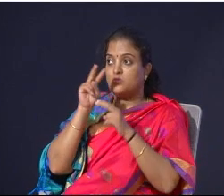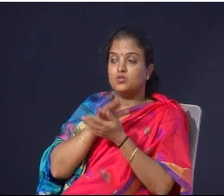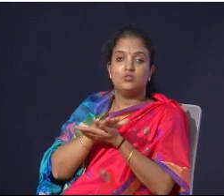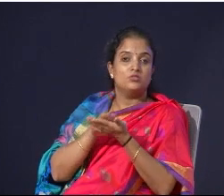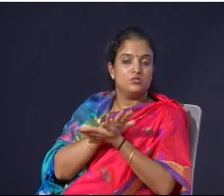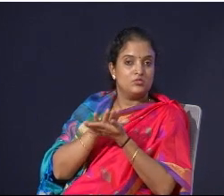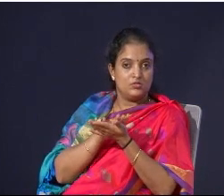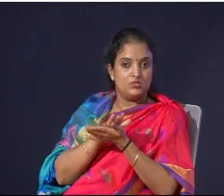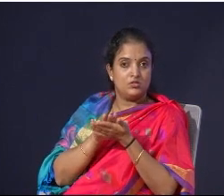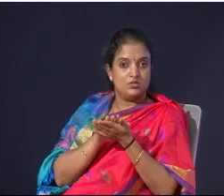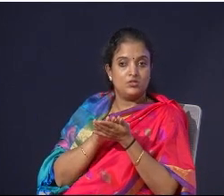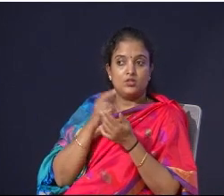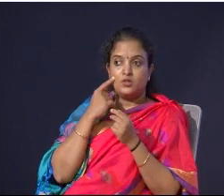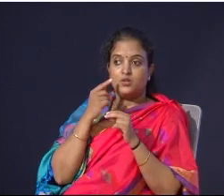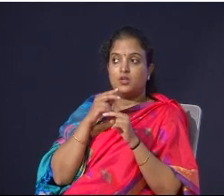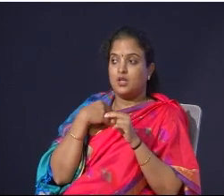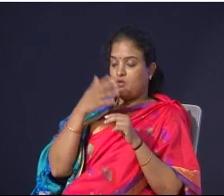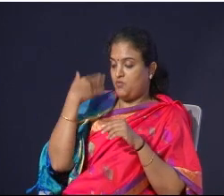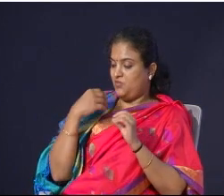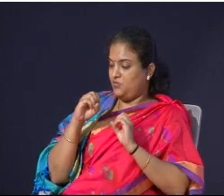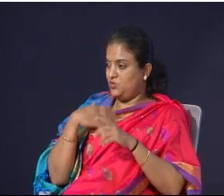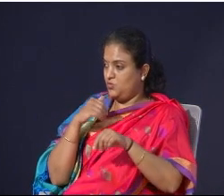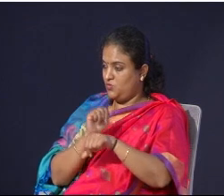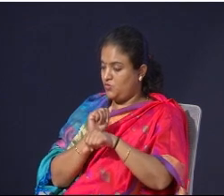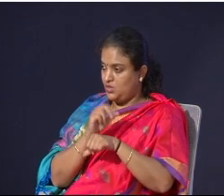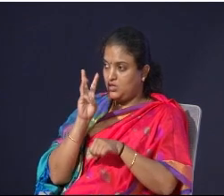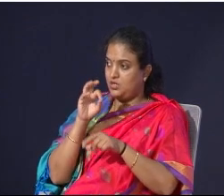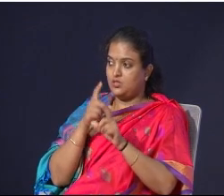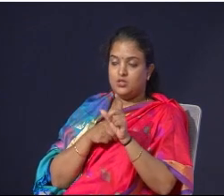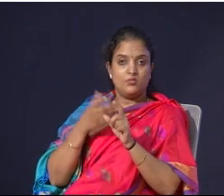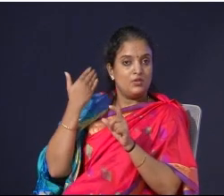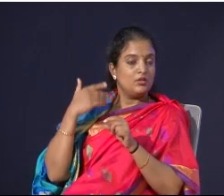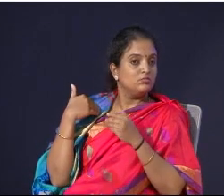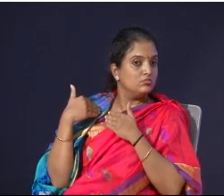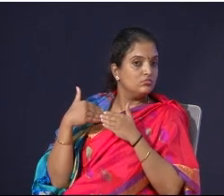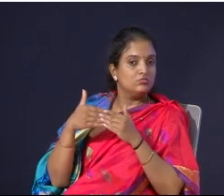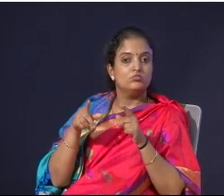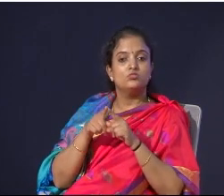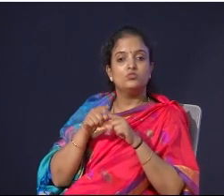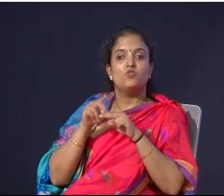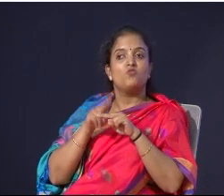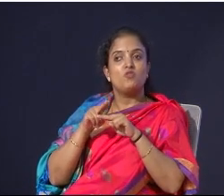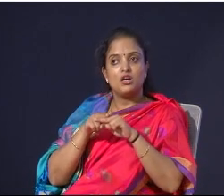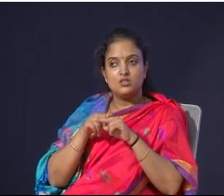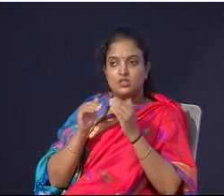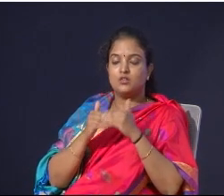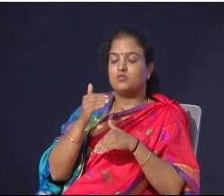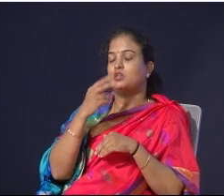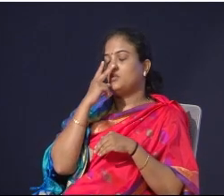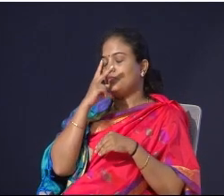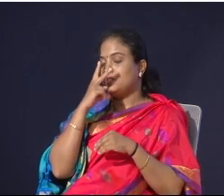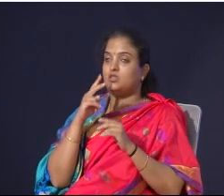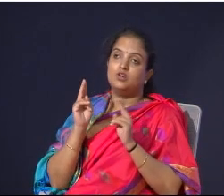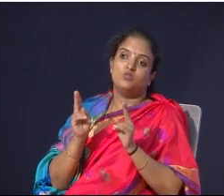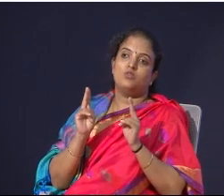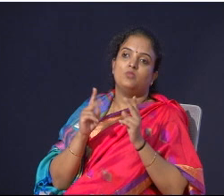I came to this field 30 years back, we used to think only the occipital lobe is functional, then the vision is normal, right? Today